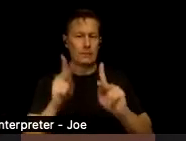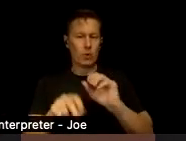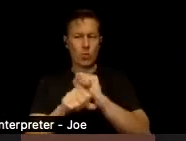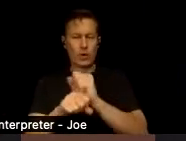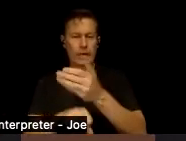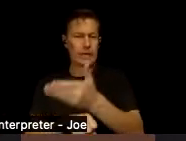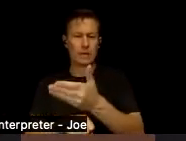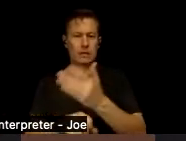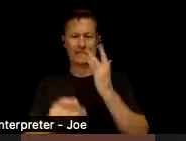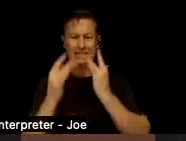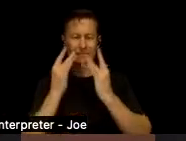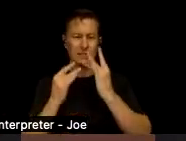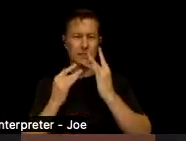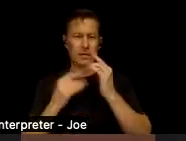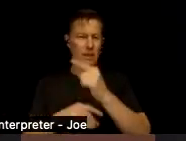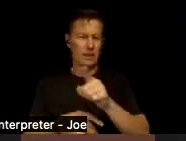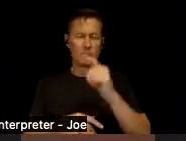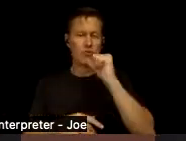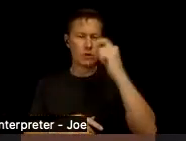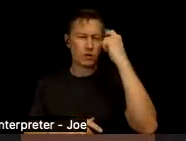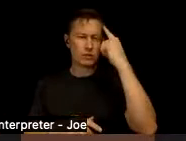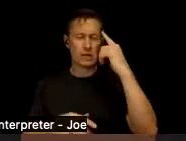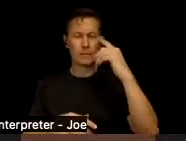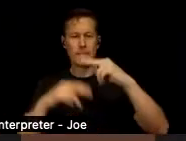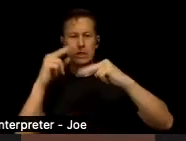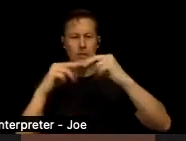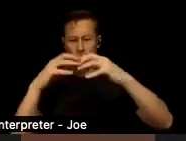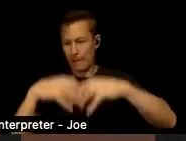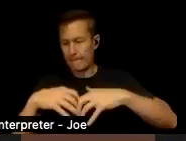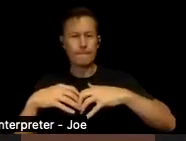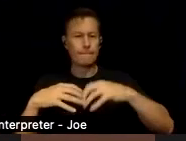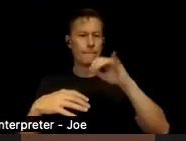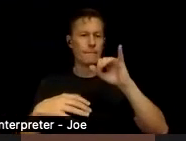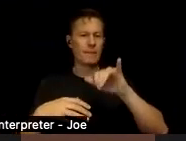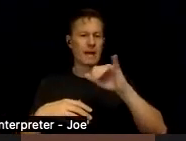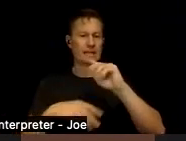shoring, collapse, and things of that sort. So next slide, please.